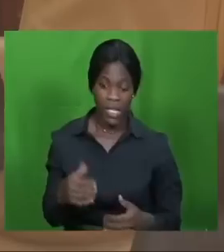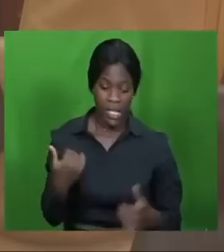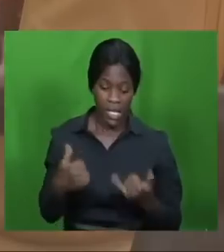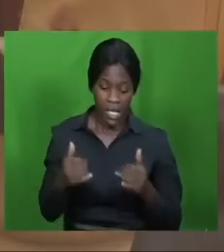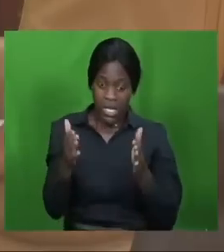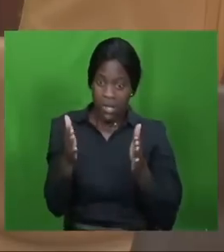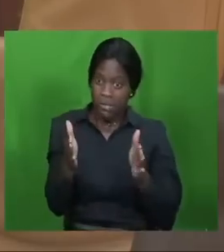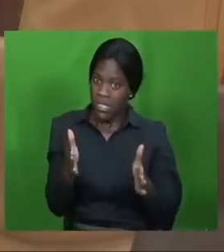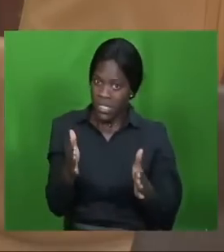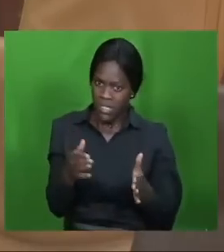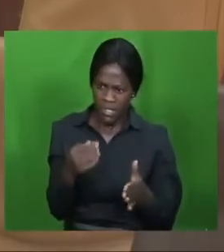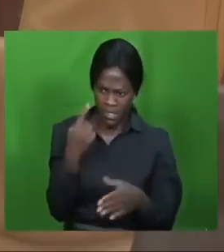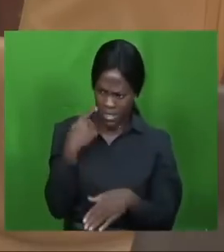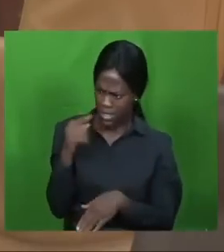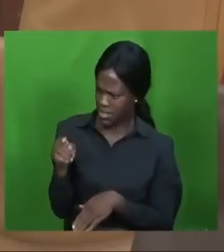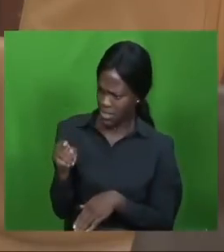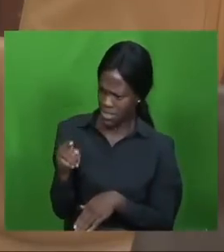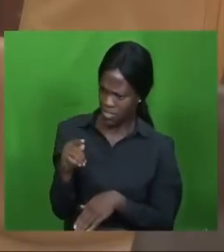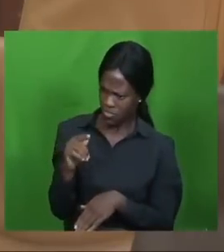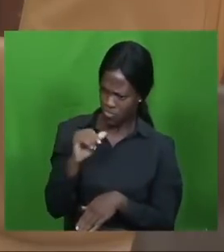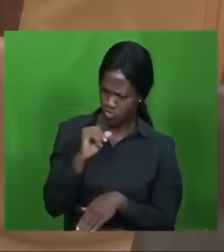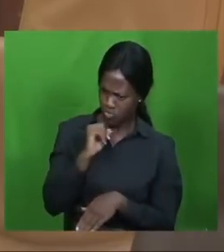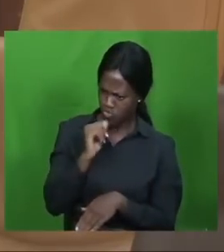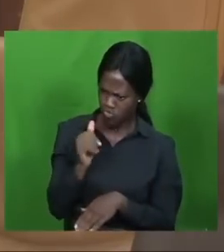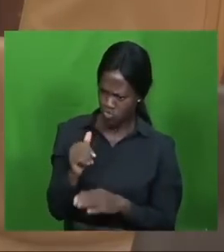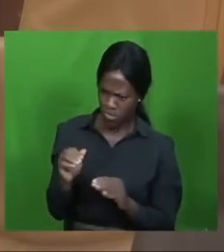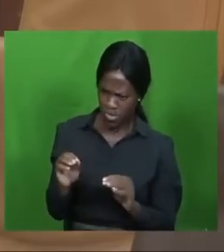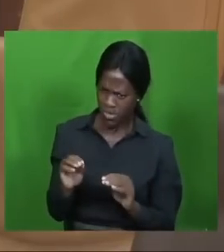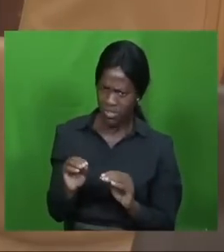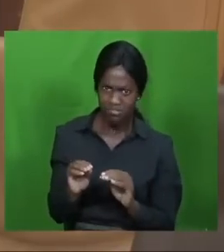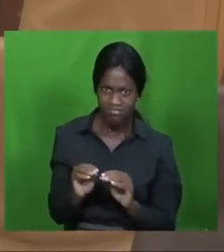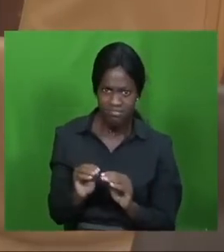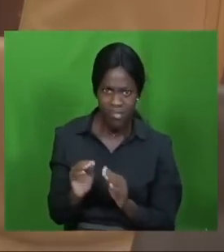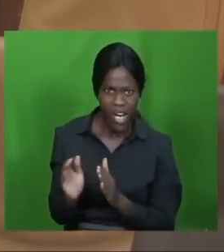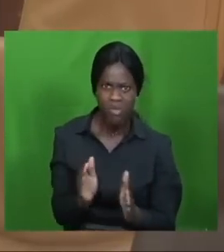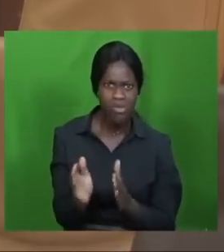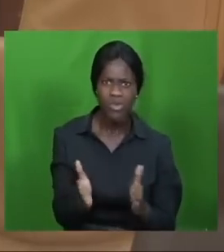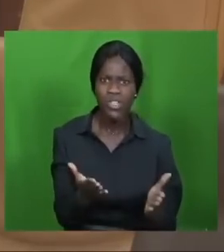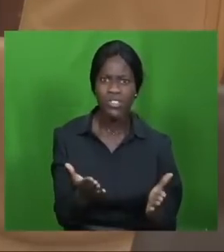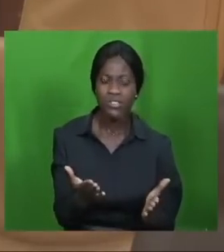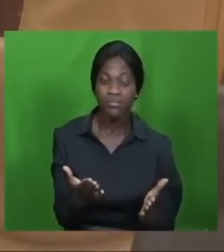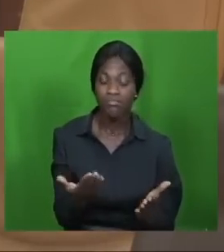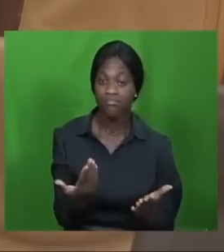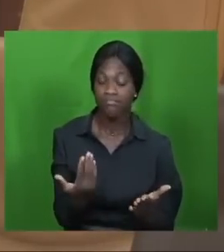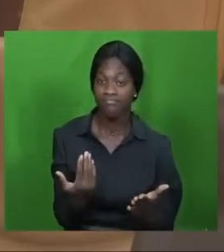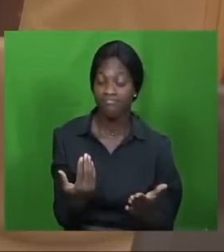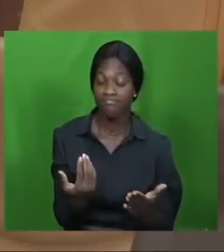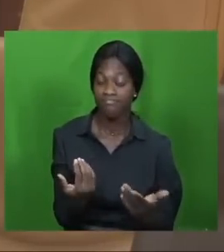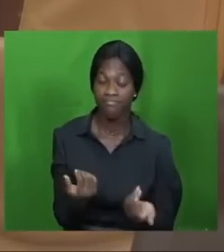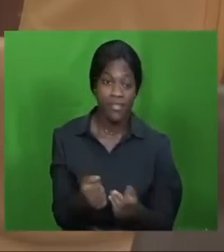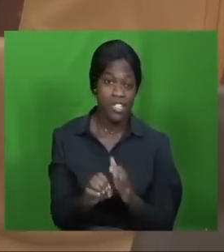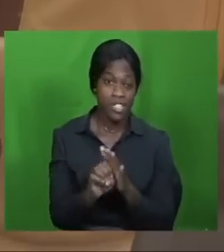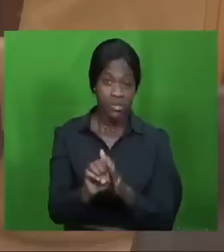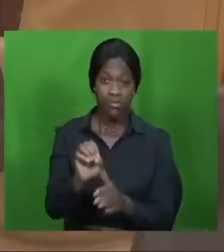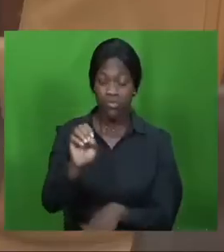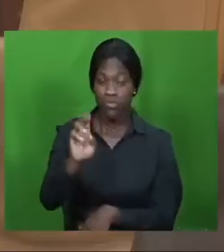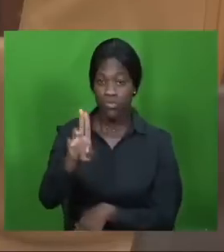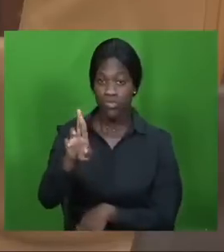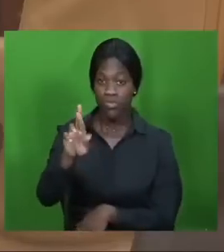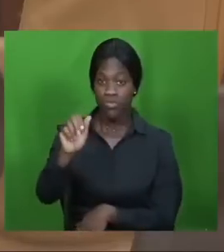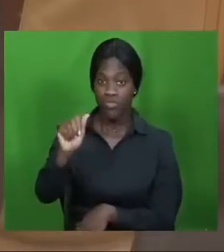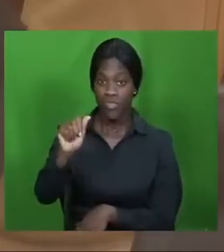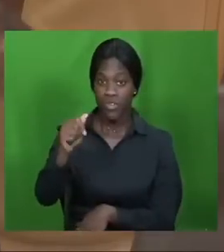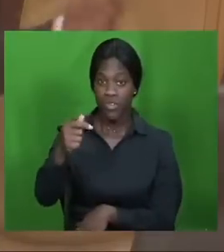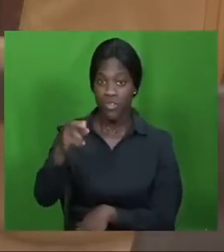appeared disorganized. And the Uruguay match, with great expectation, they conceded